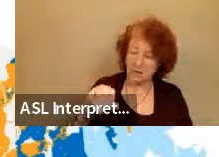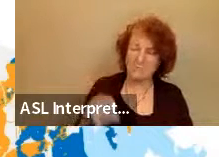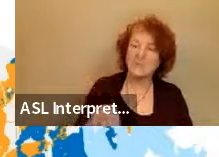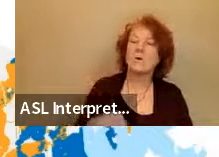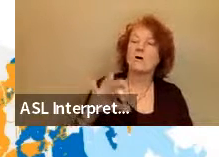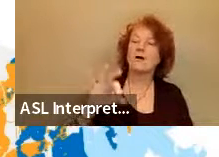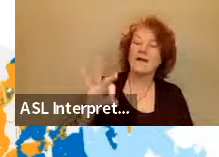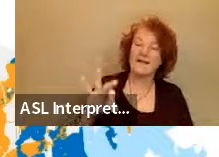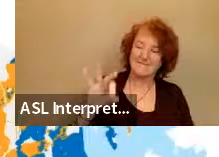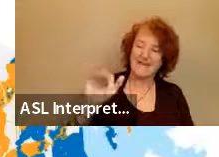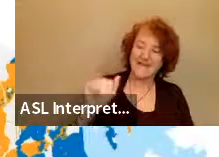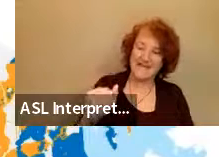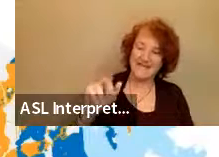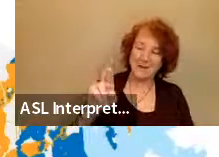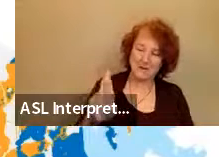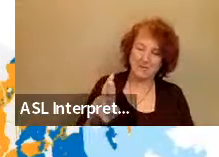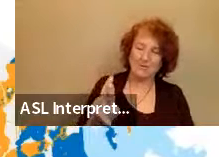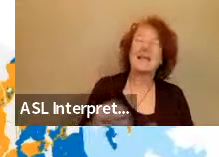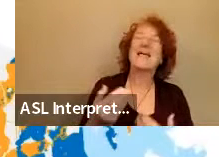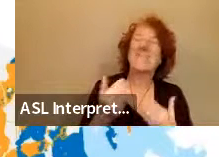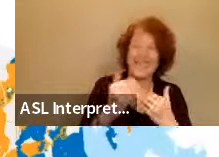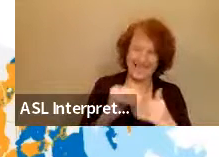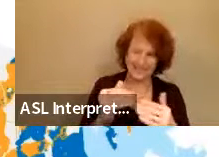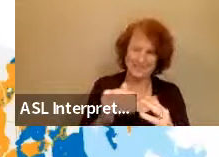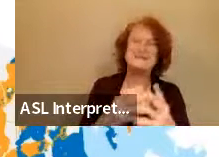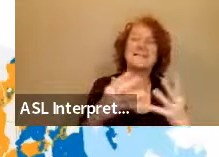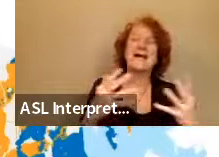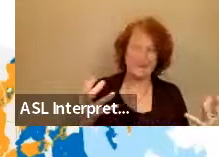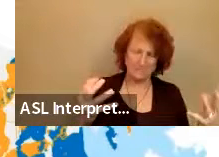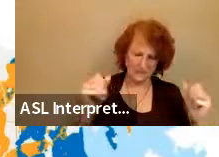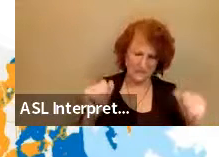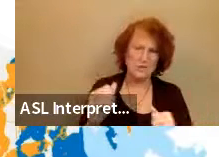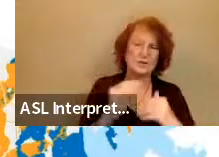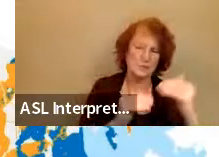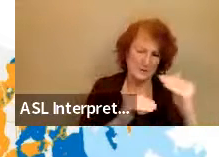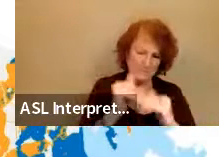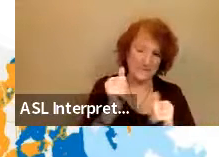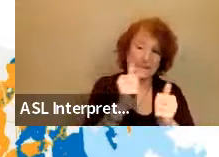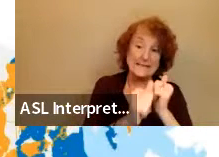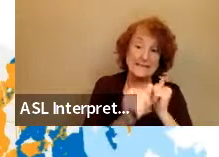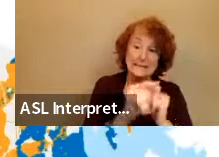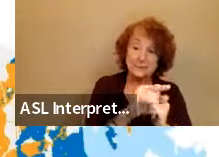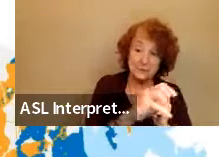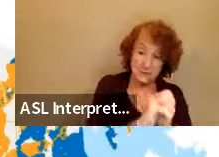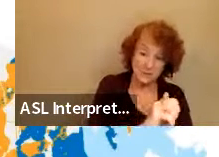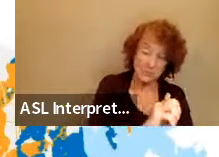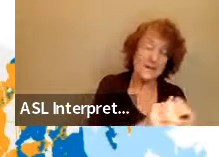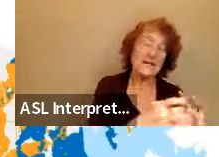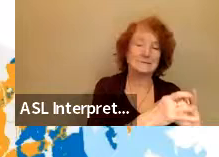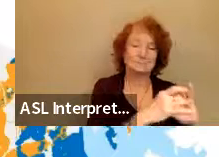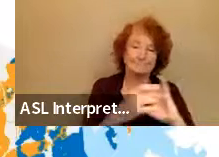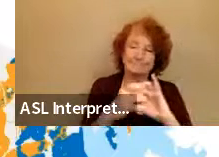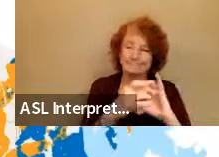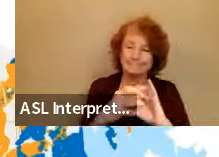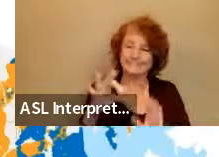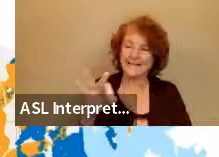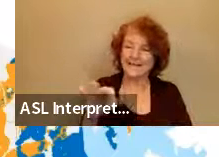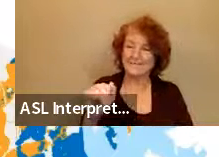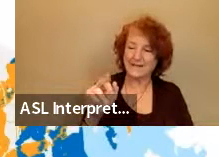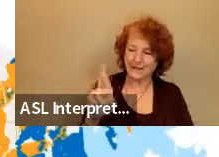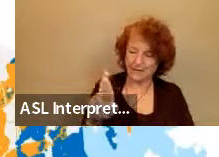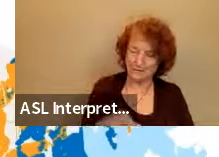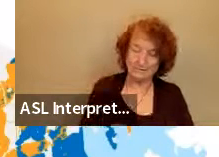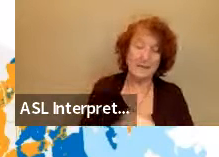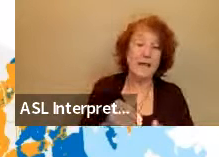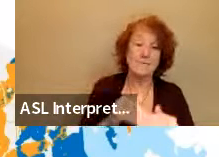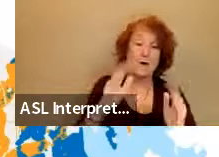build. Each zoning district in New York City is associated with an FAR. For the purposes of housing opportunity, we